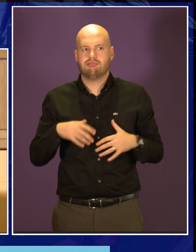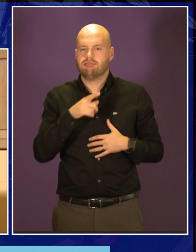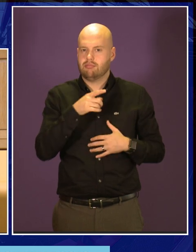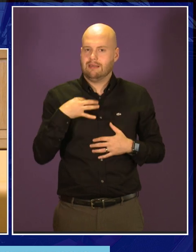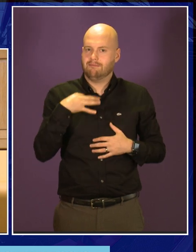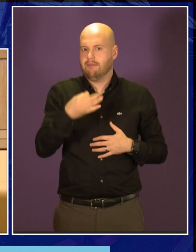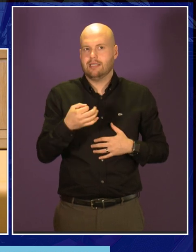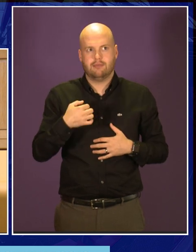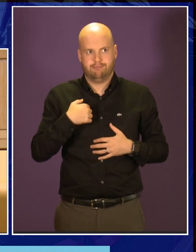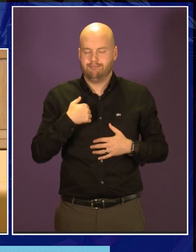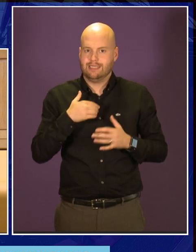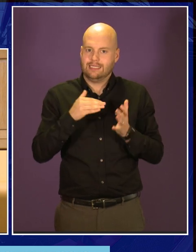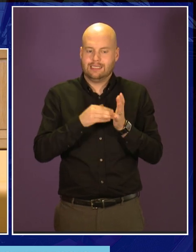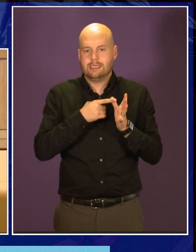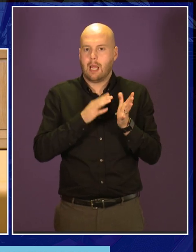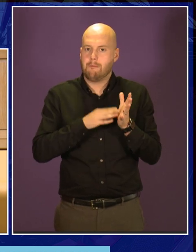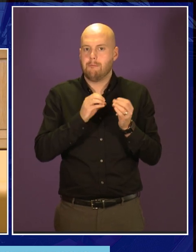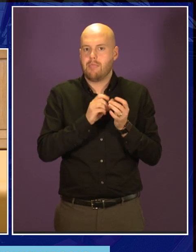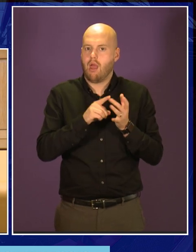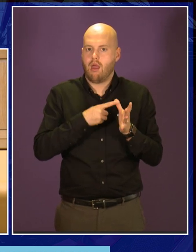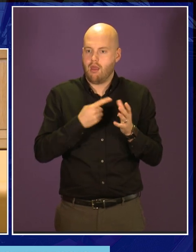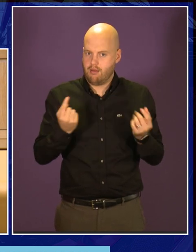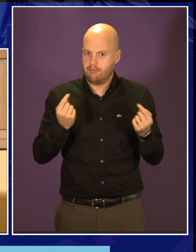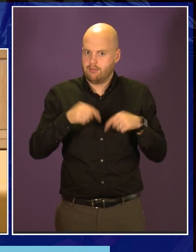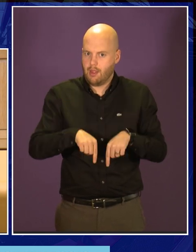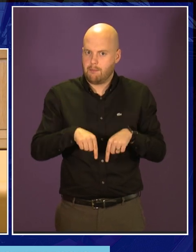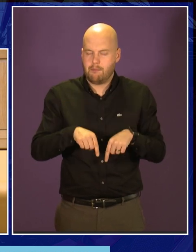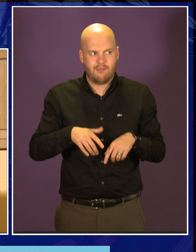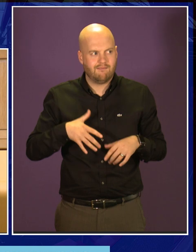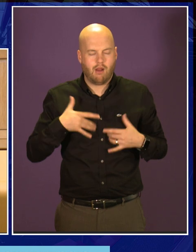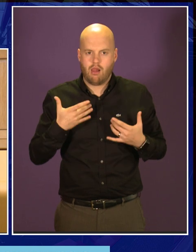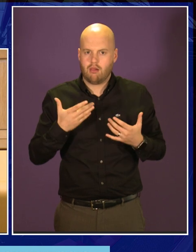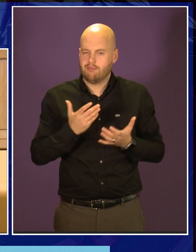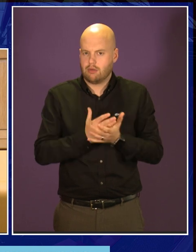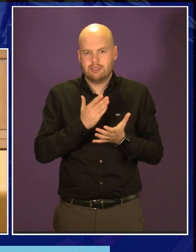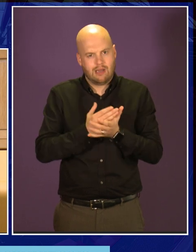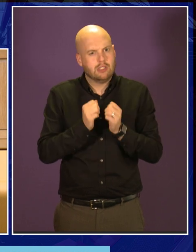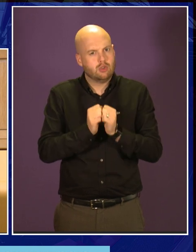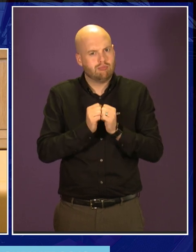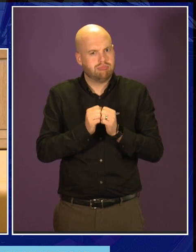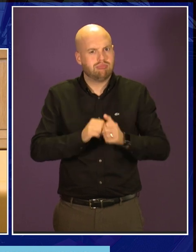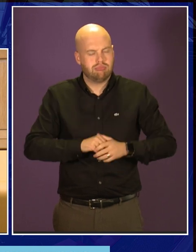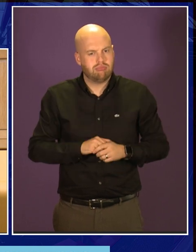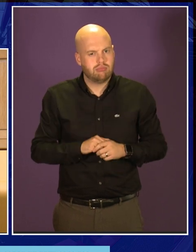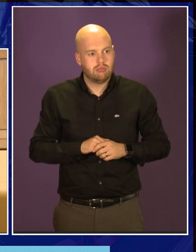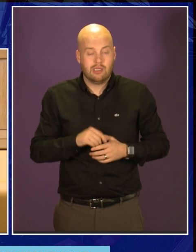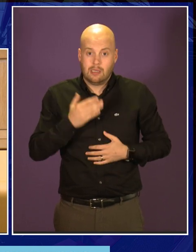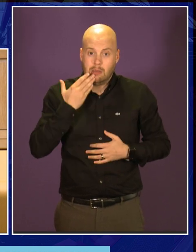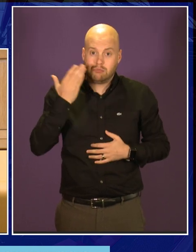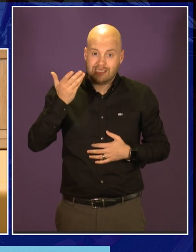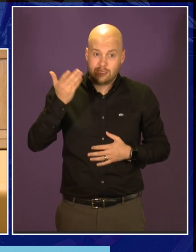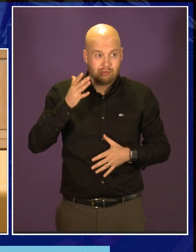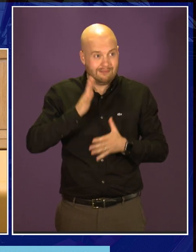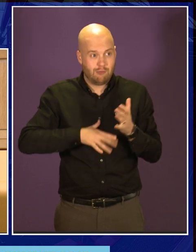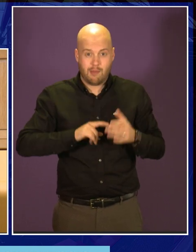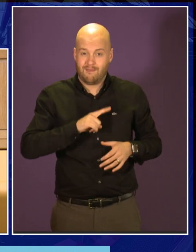this summit, which we have found very, very, very useful. The presentations have been very good right from